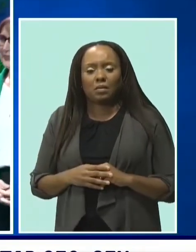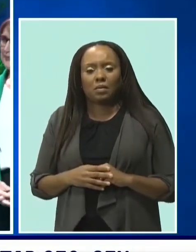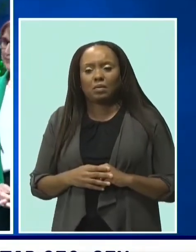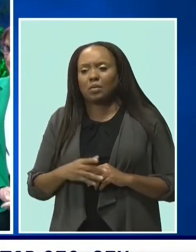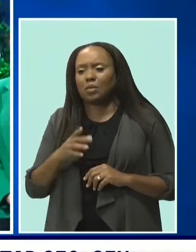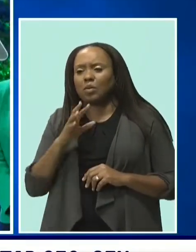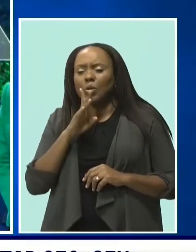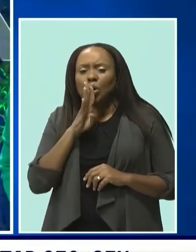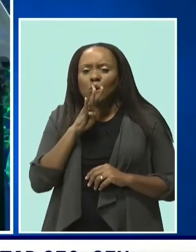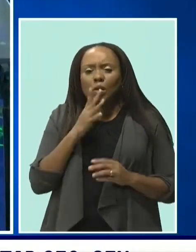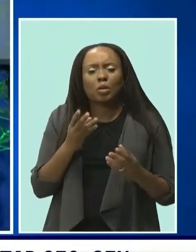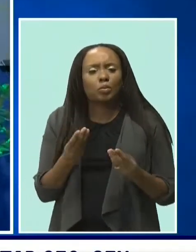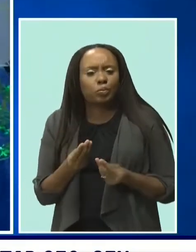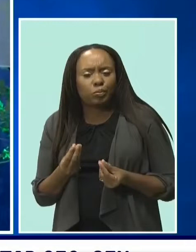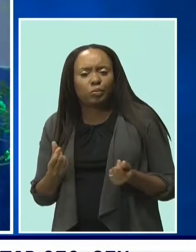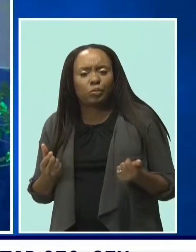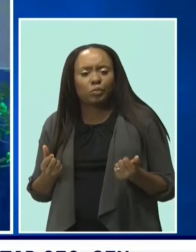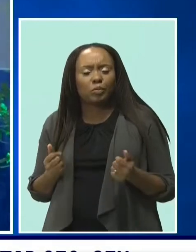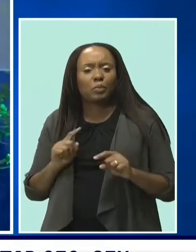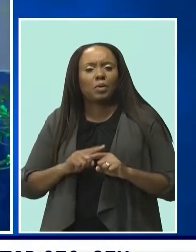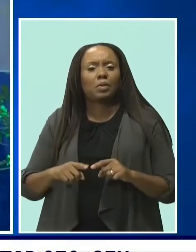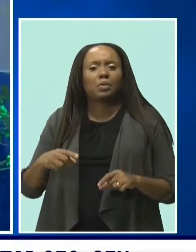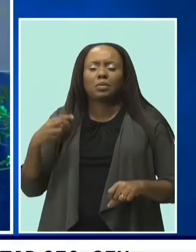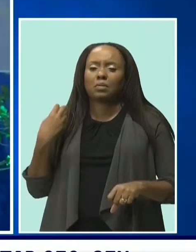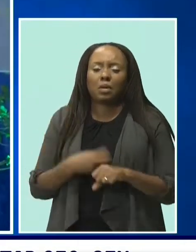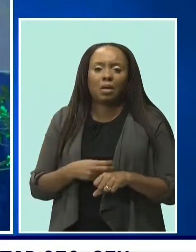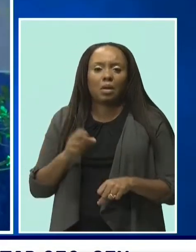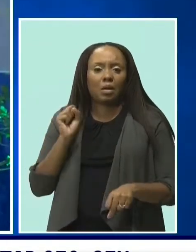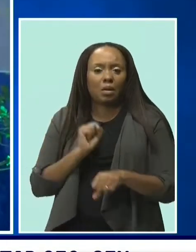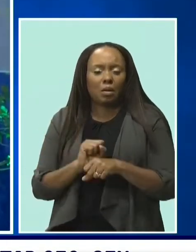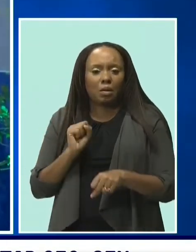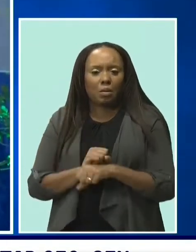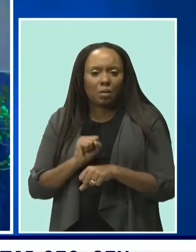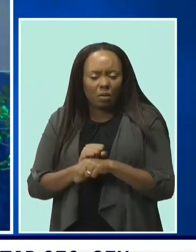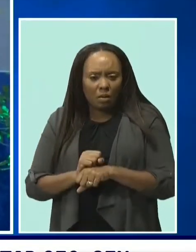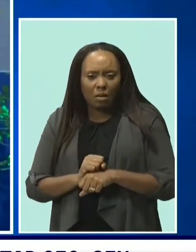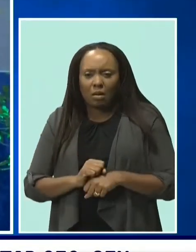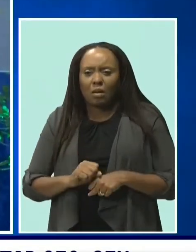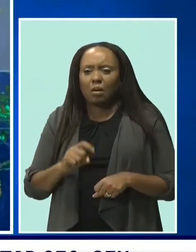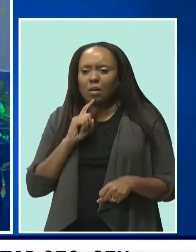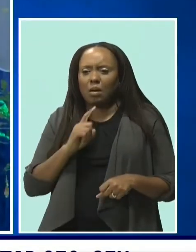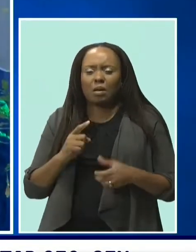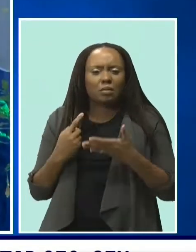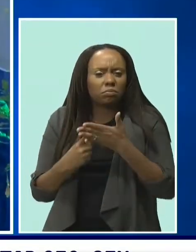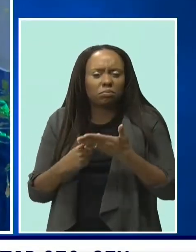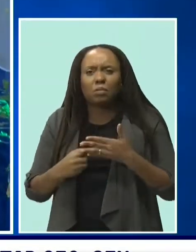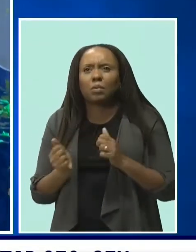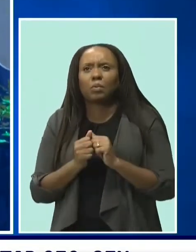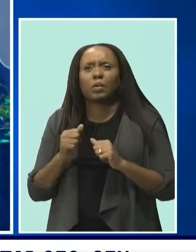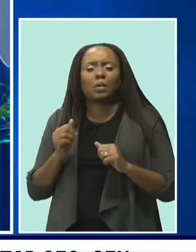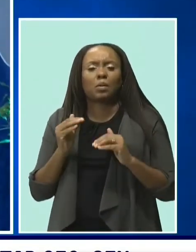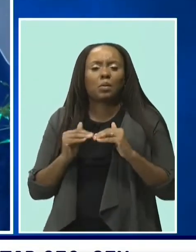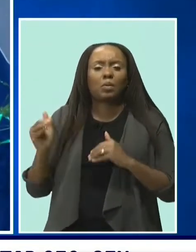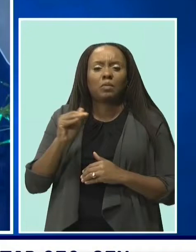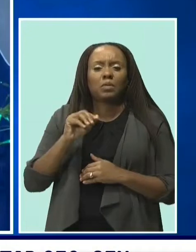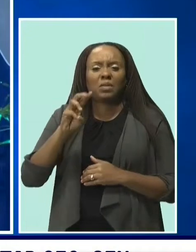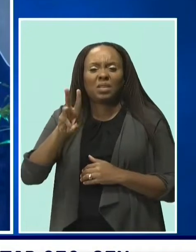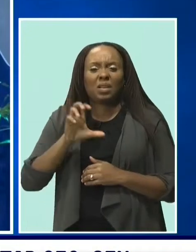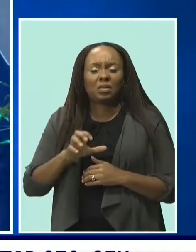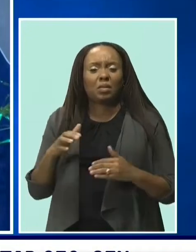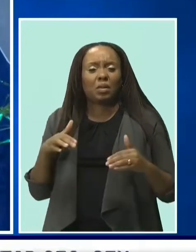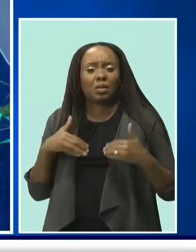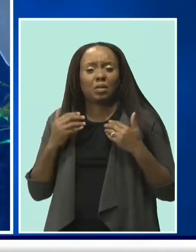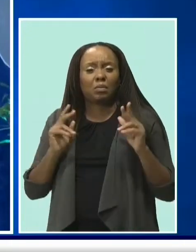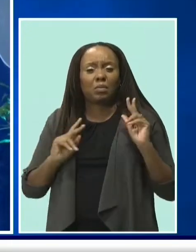even the eloquence, for their hard work in making this consultation with over 600 young people across